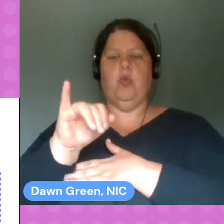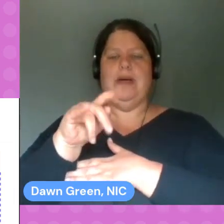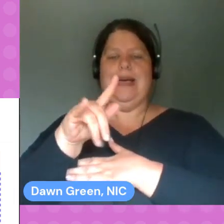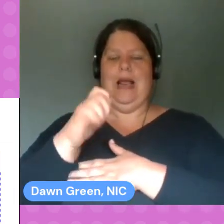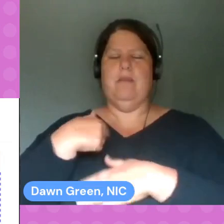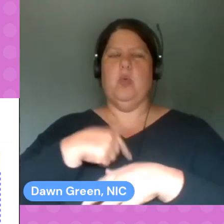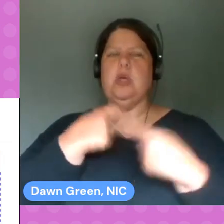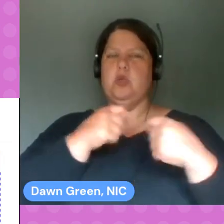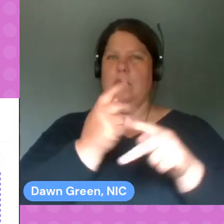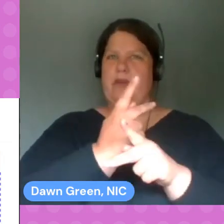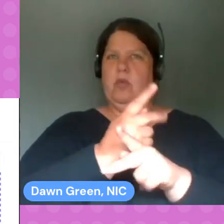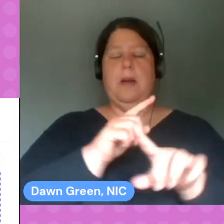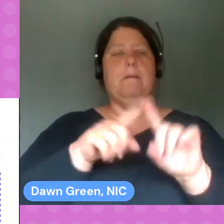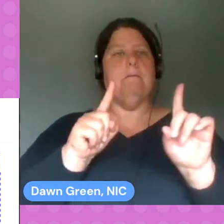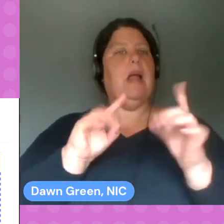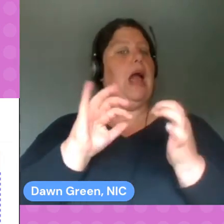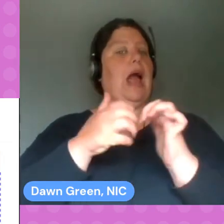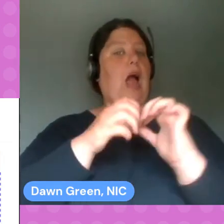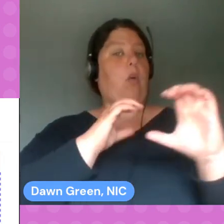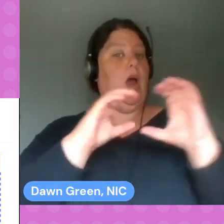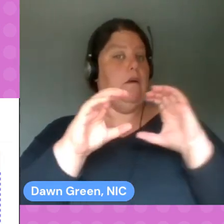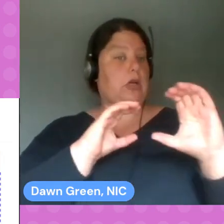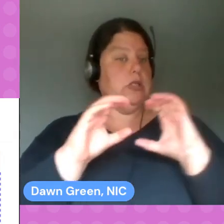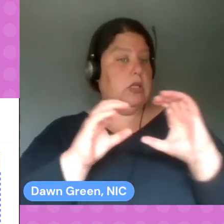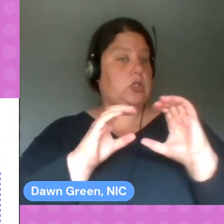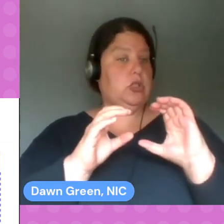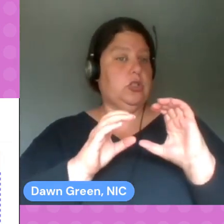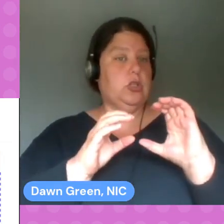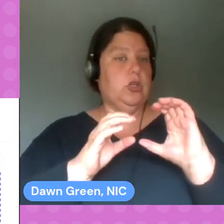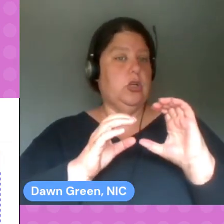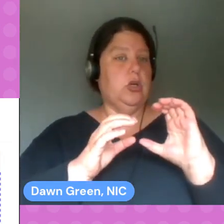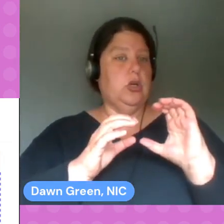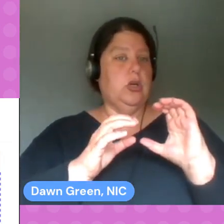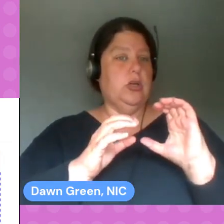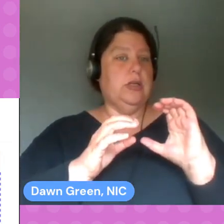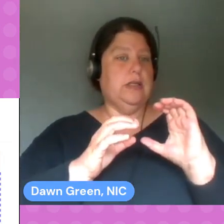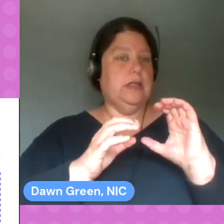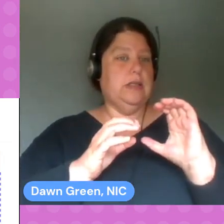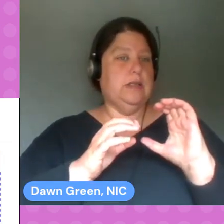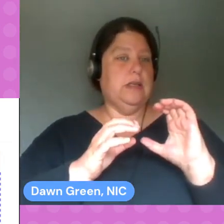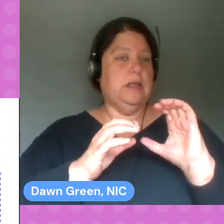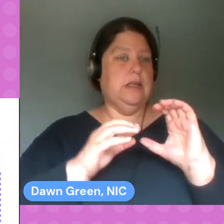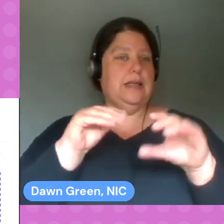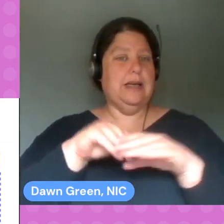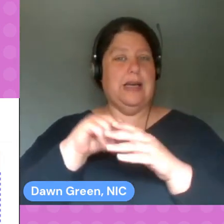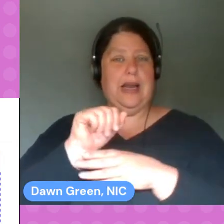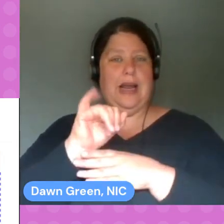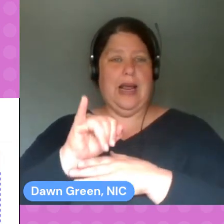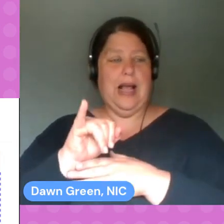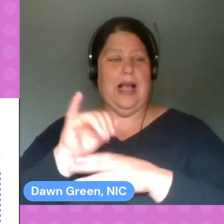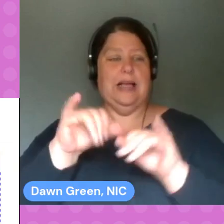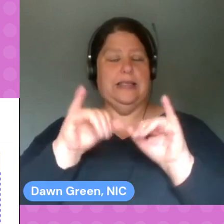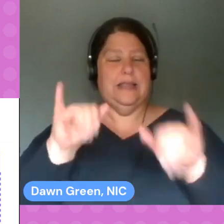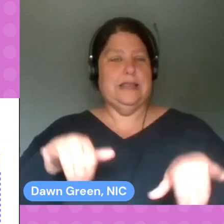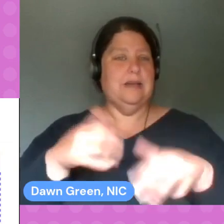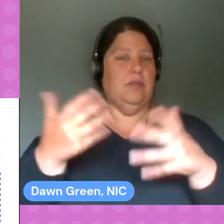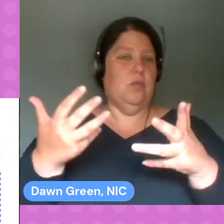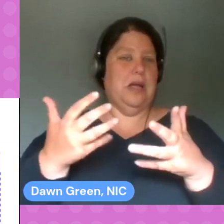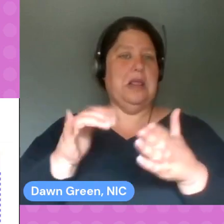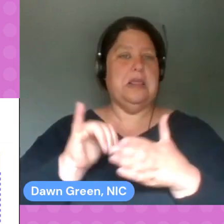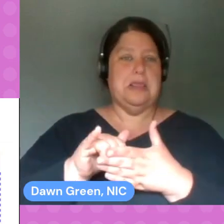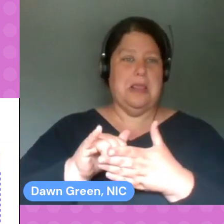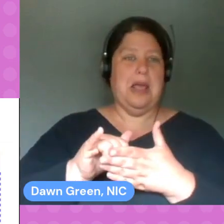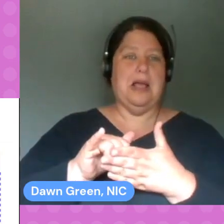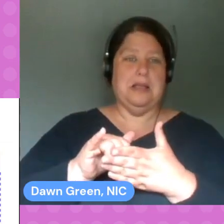But a way to have a conversation as an interface into an AI system that's helping you is turning out to be